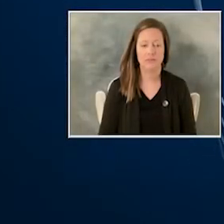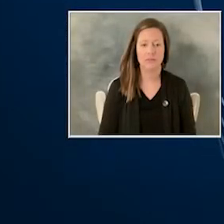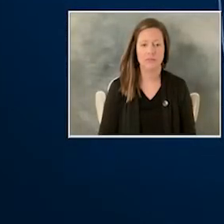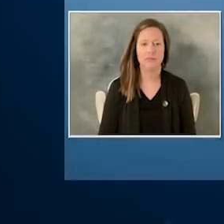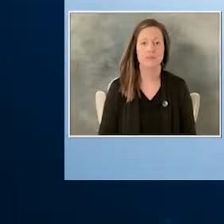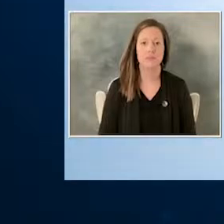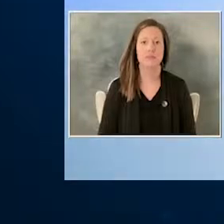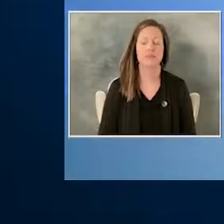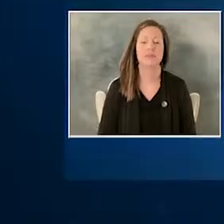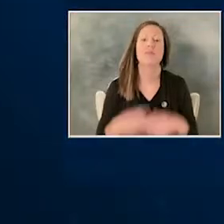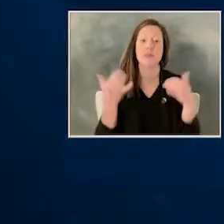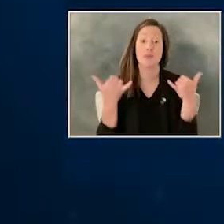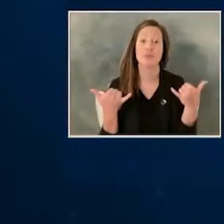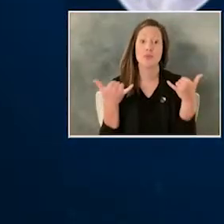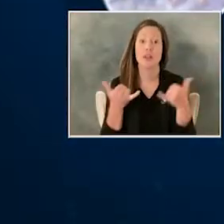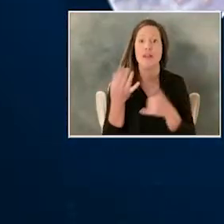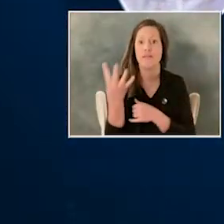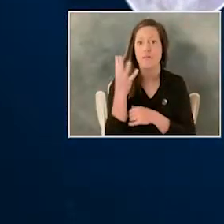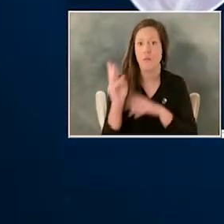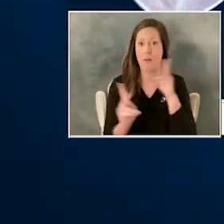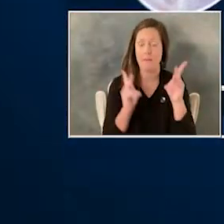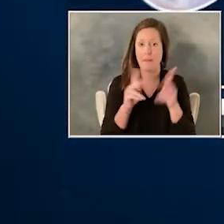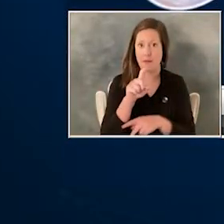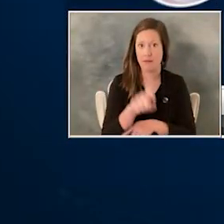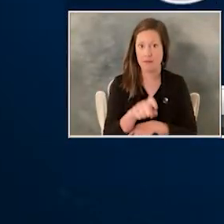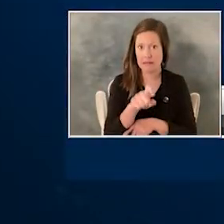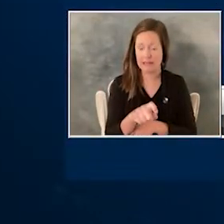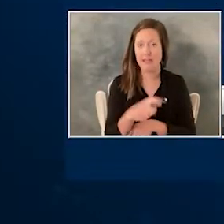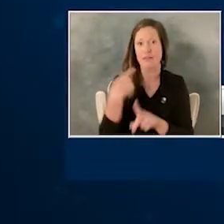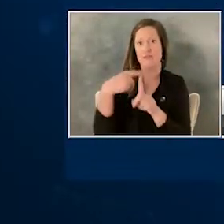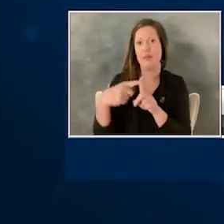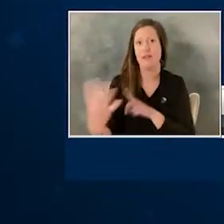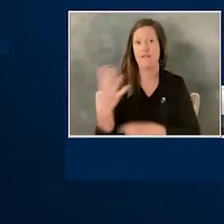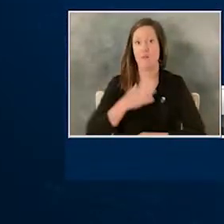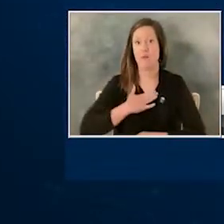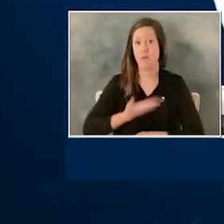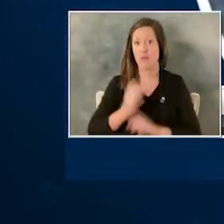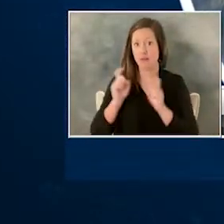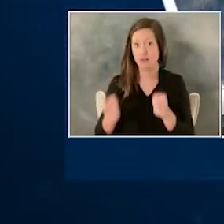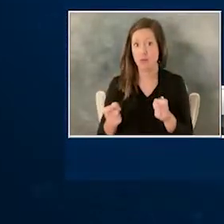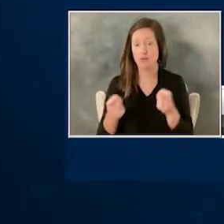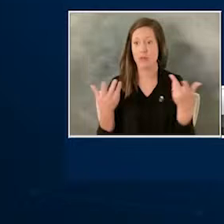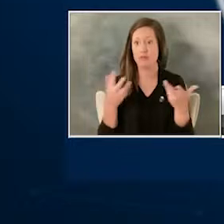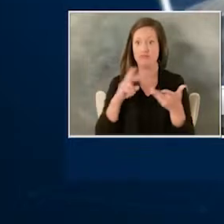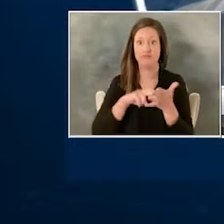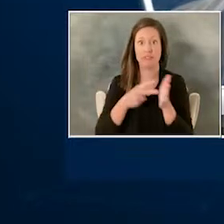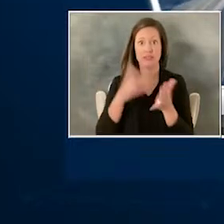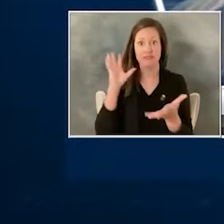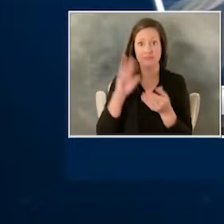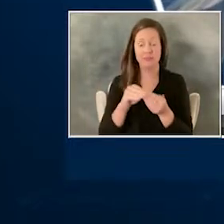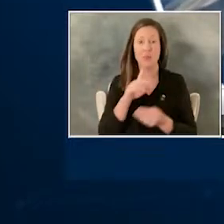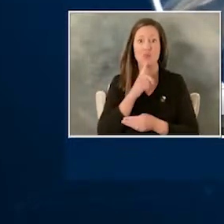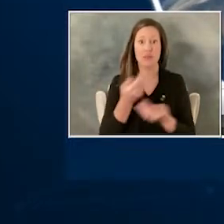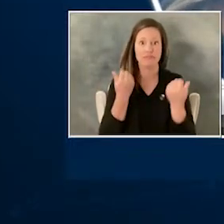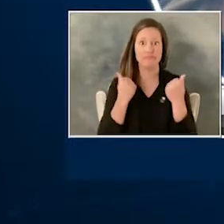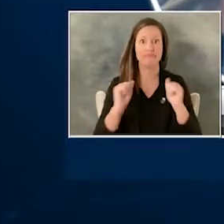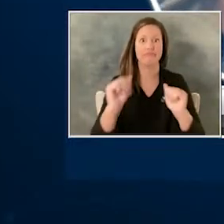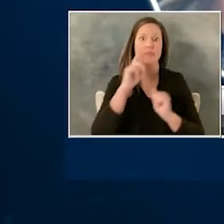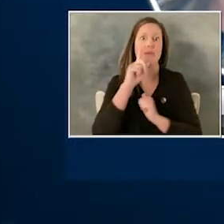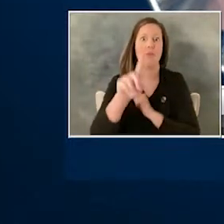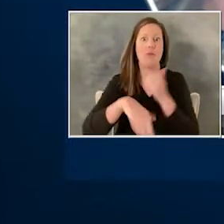Coming up today, 4 people in need plus 4 willing donors equals one giant effort to connect them all.